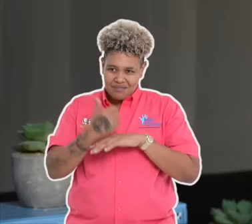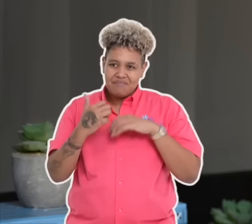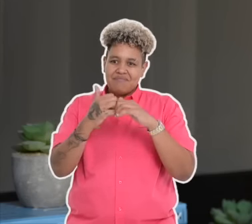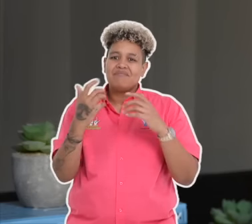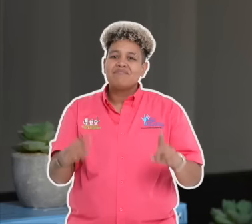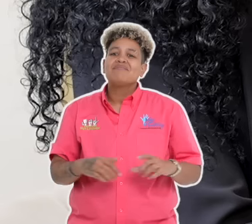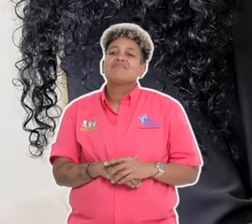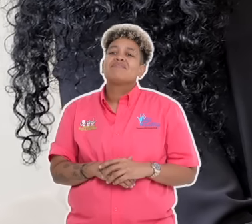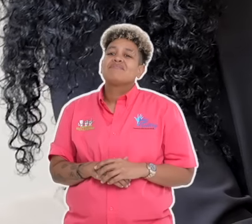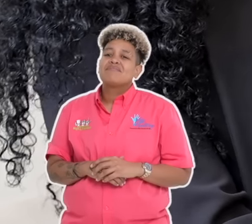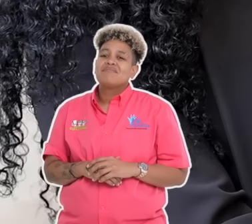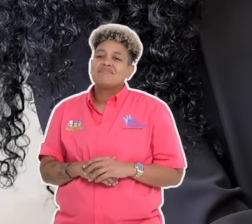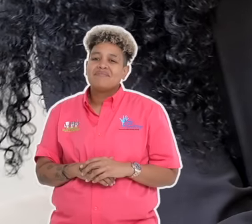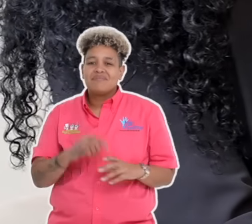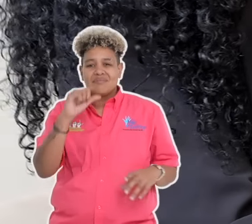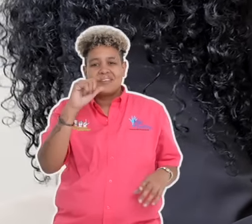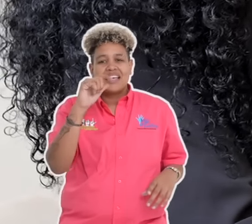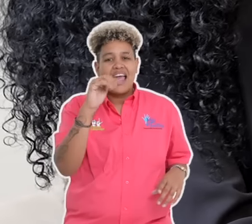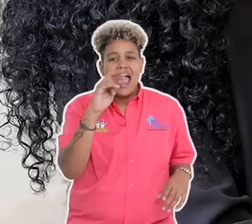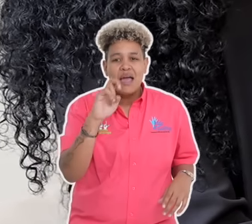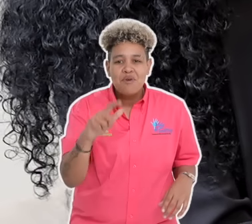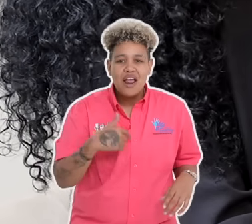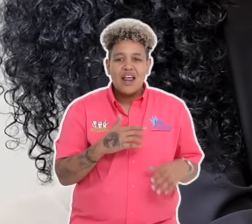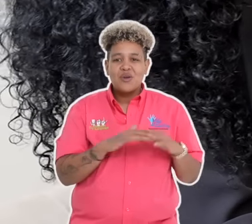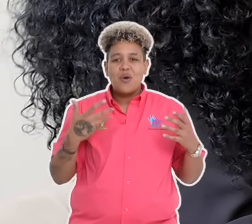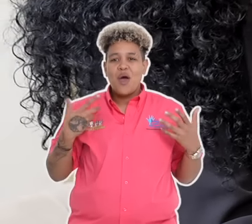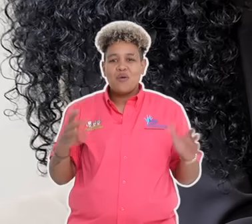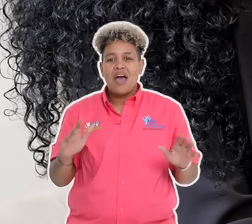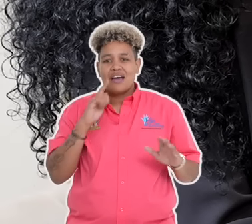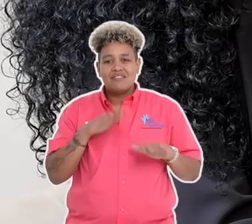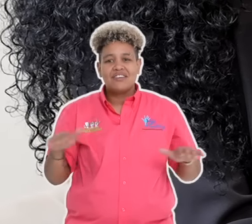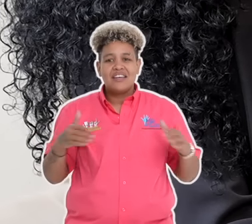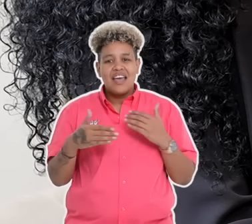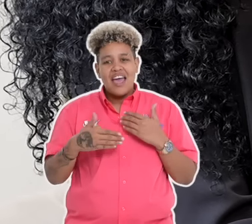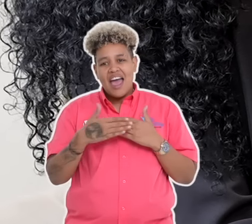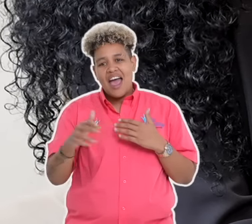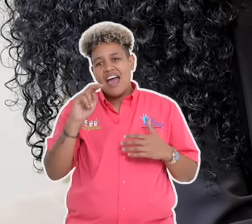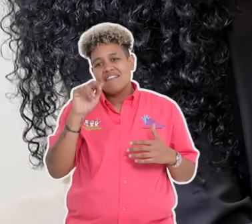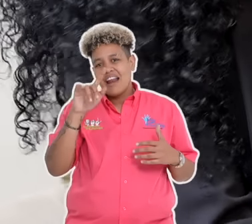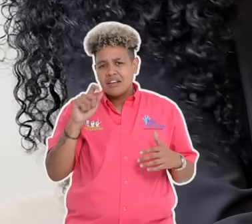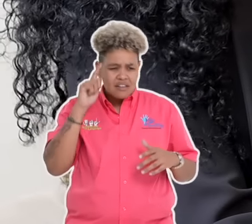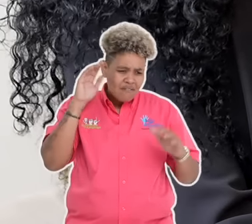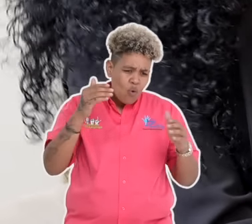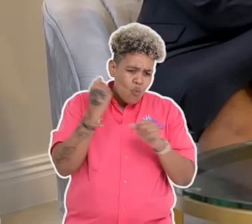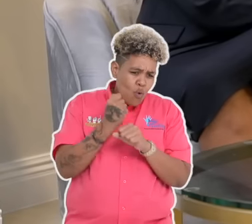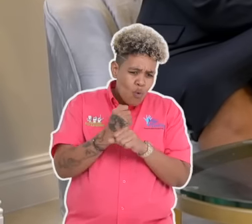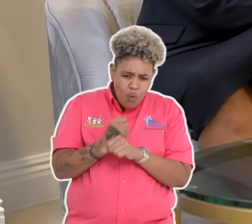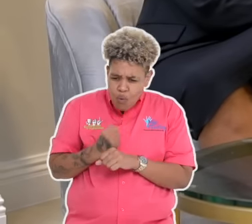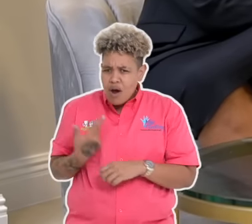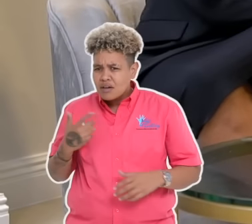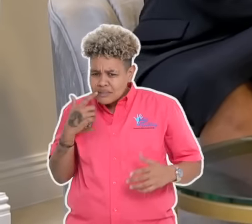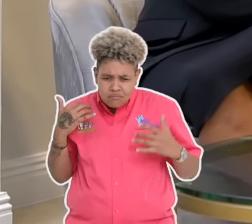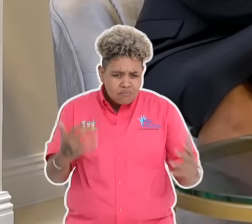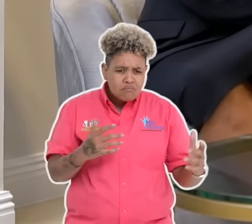it manifest. So, you know, with Gabriel, so I didn't want to have any more children after Natalia because I was focused on career.